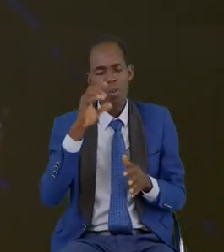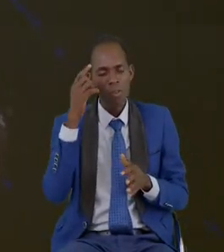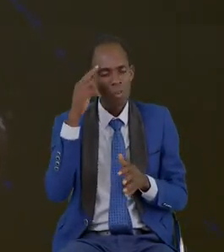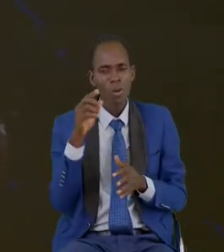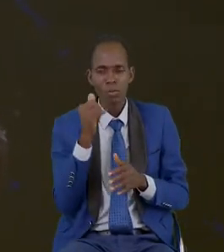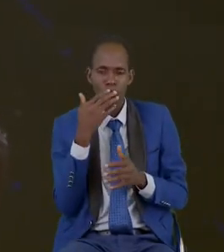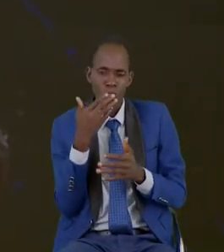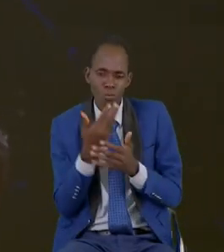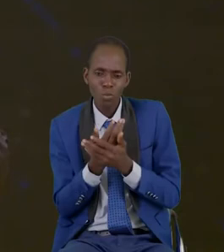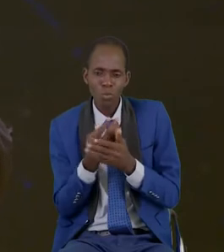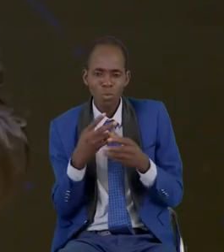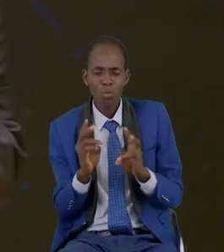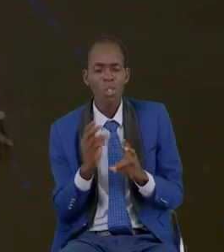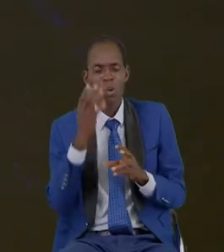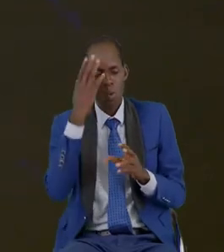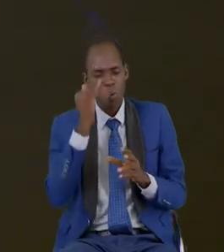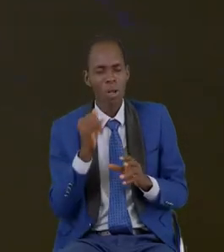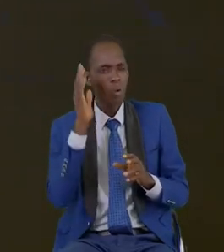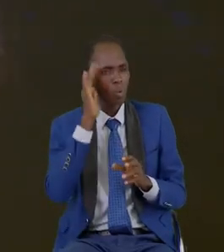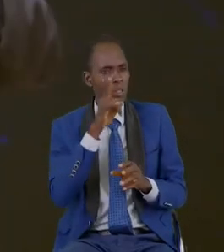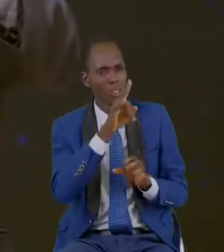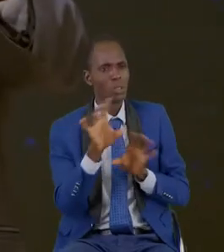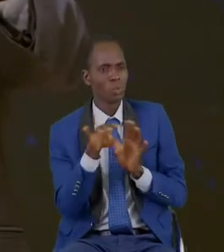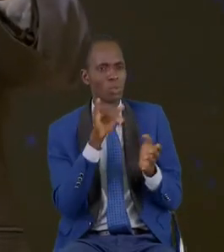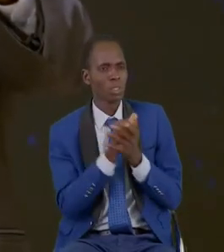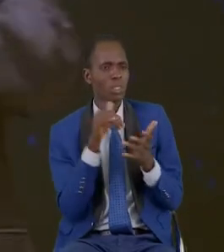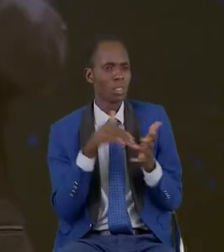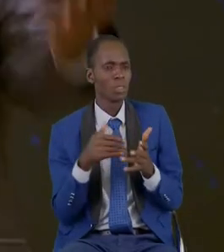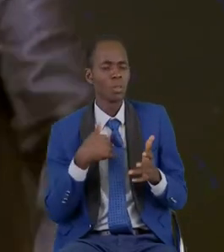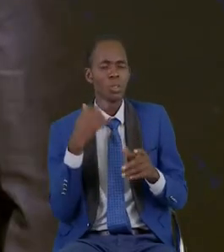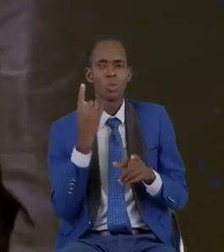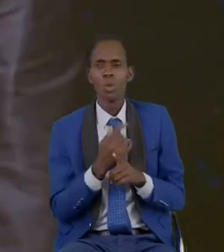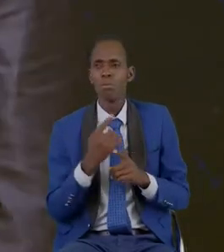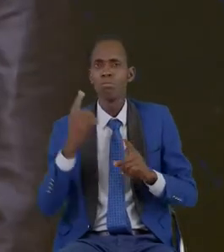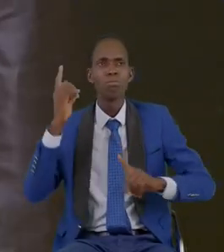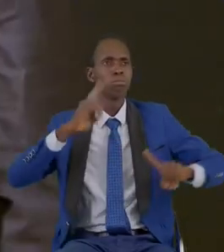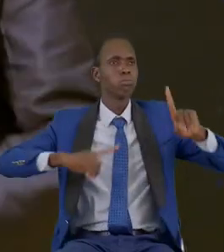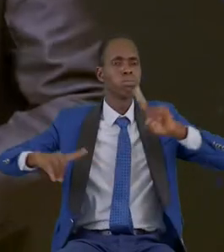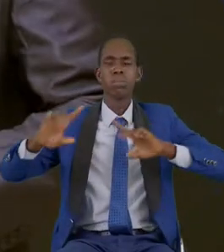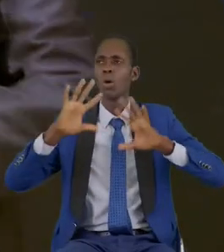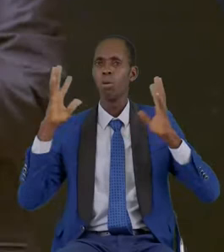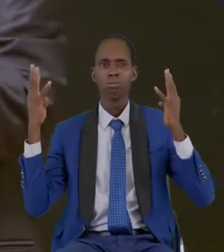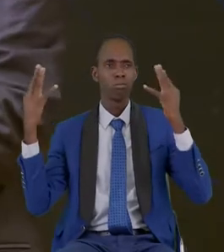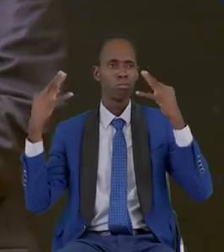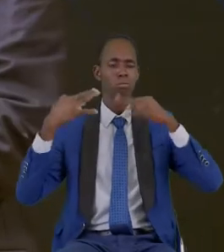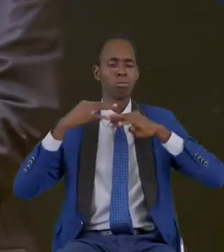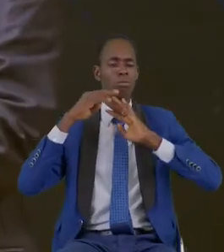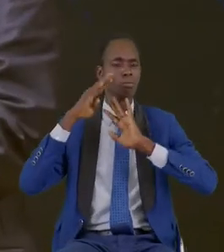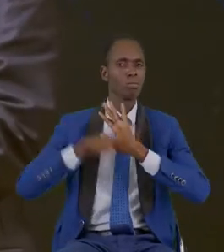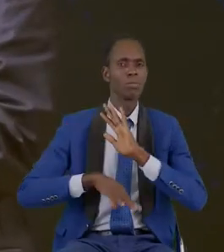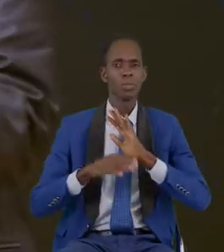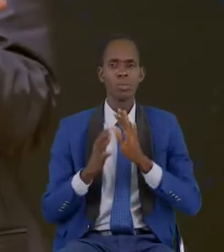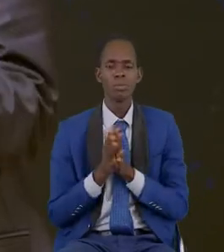way? How could he do that and just throw it out like that before everybody? Can you do like